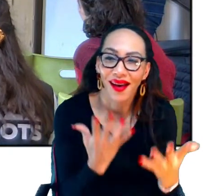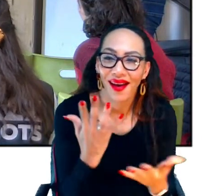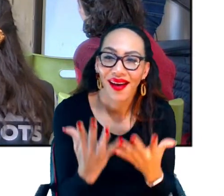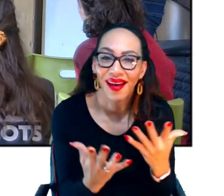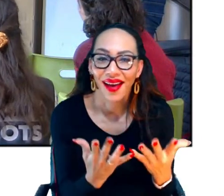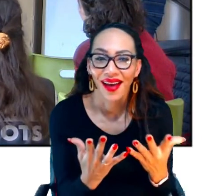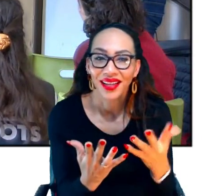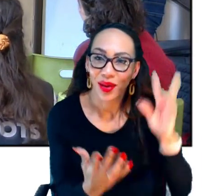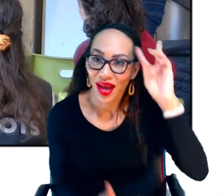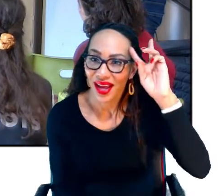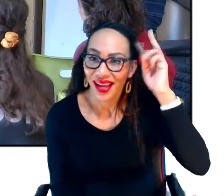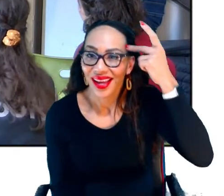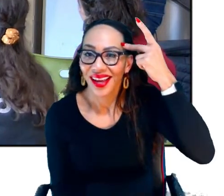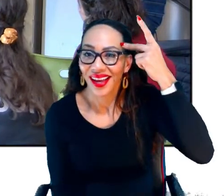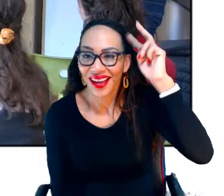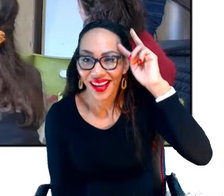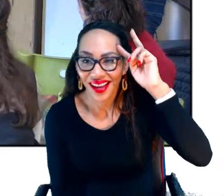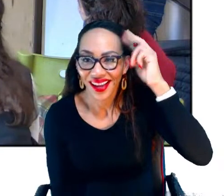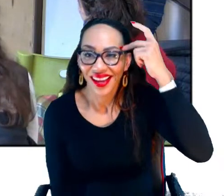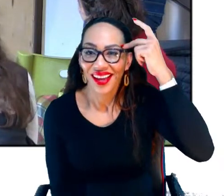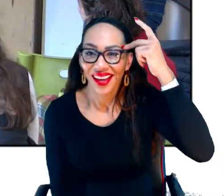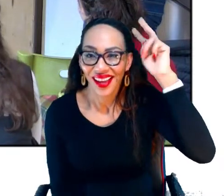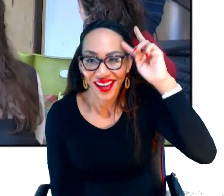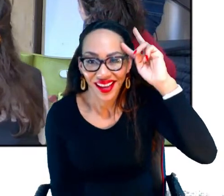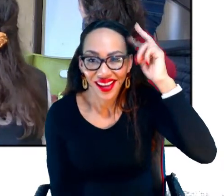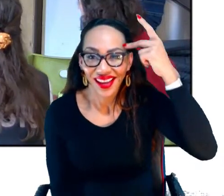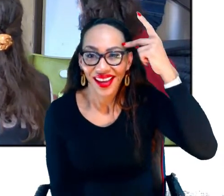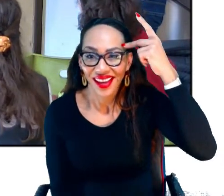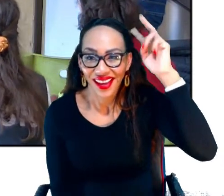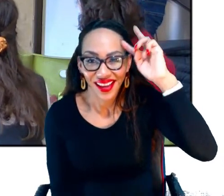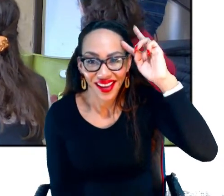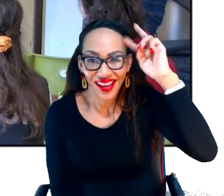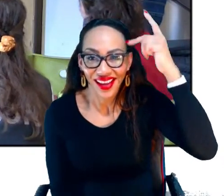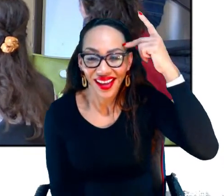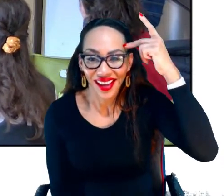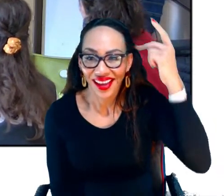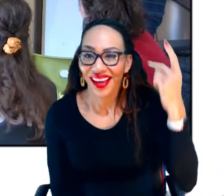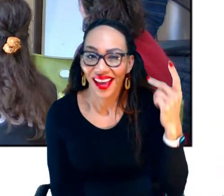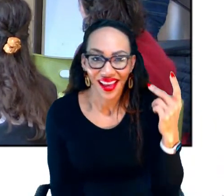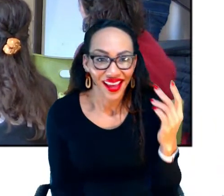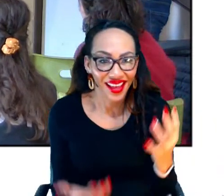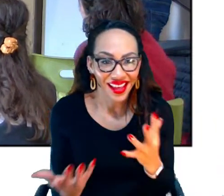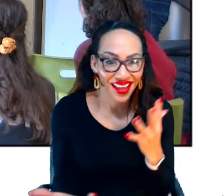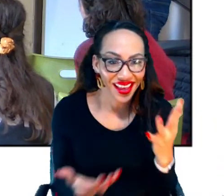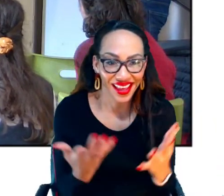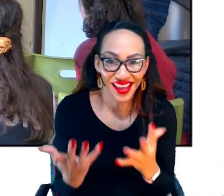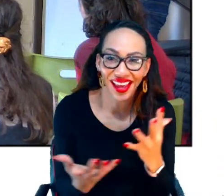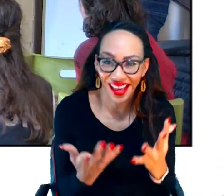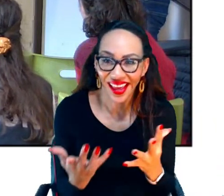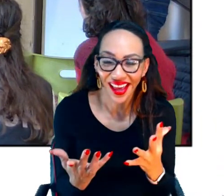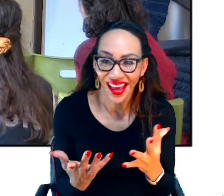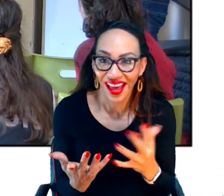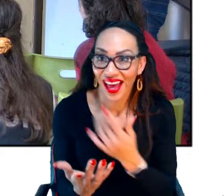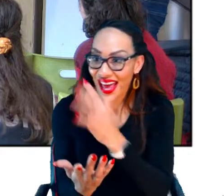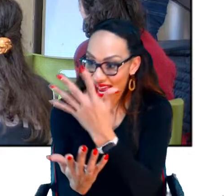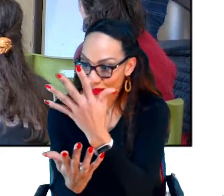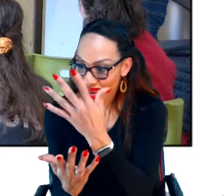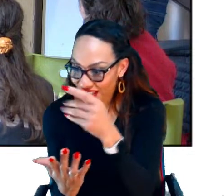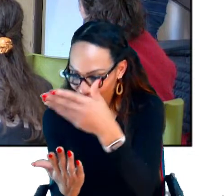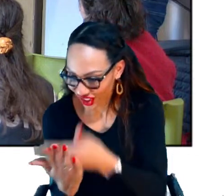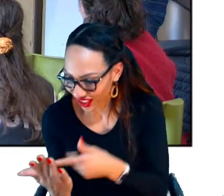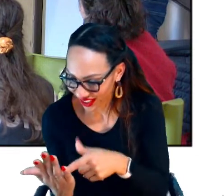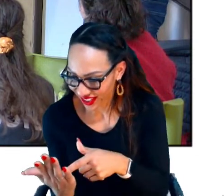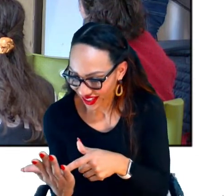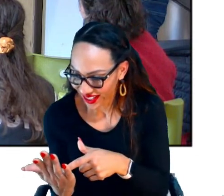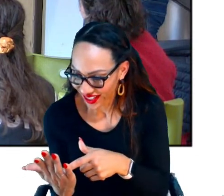I'm still working in lots. It's like plate spinning, So I'm working with one image, and then I'm working with another image, and then I'll